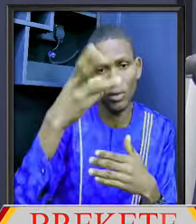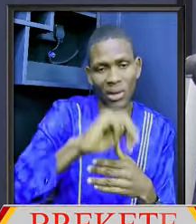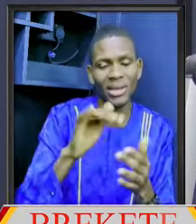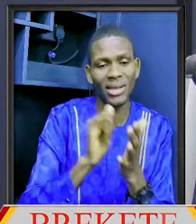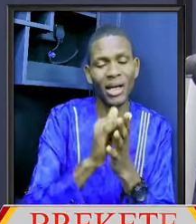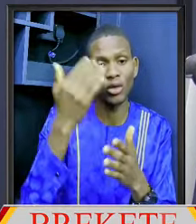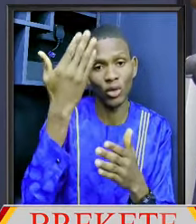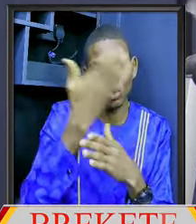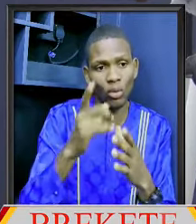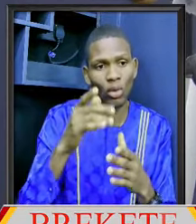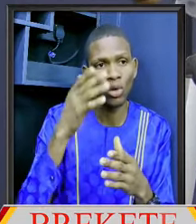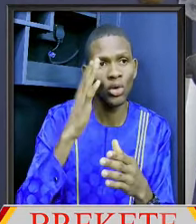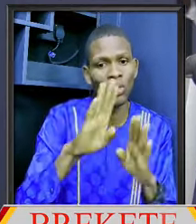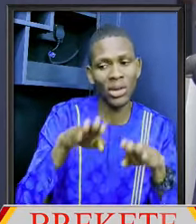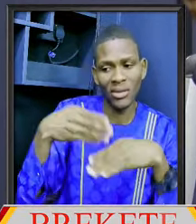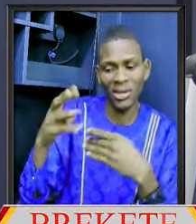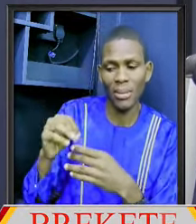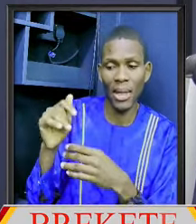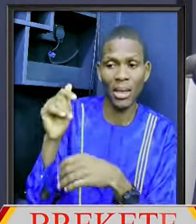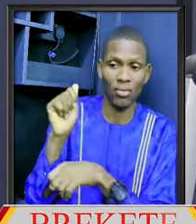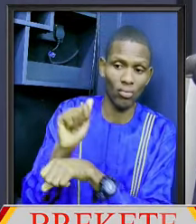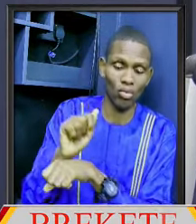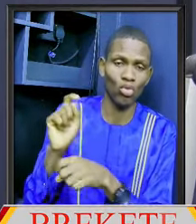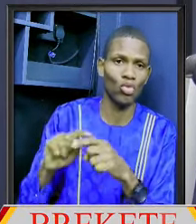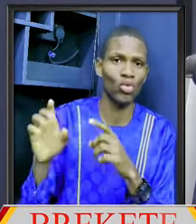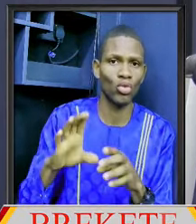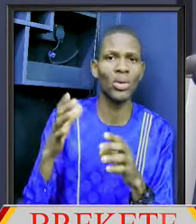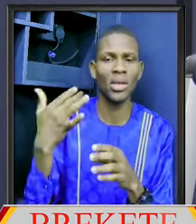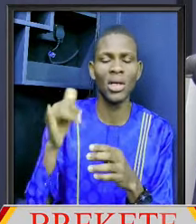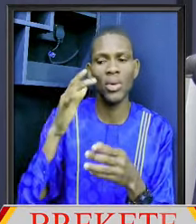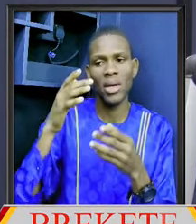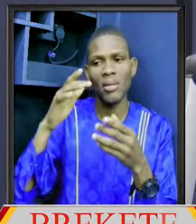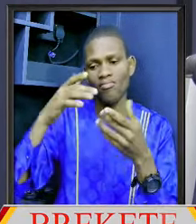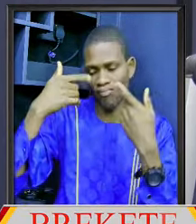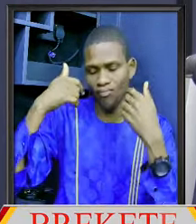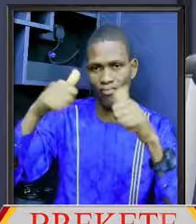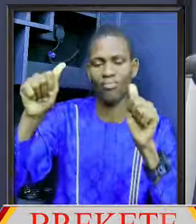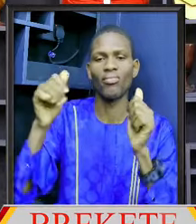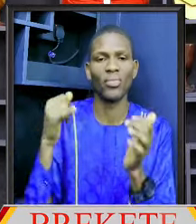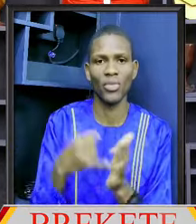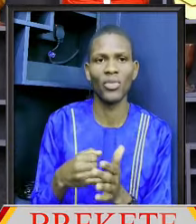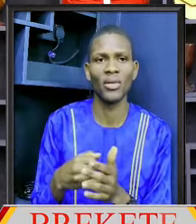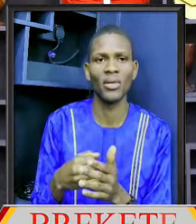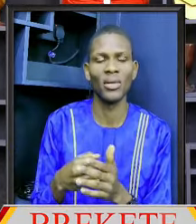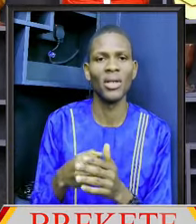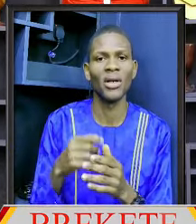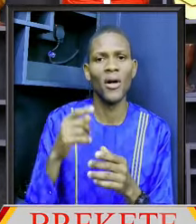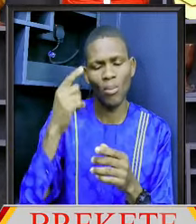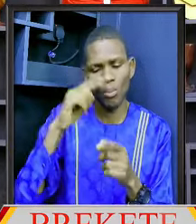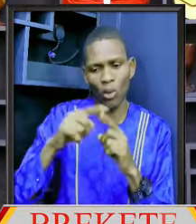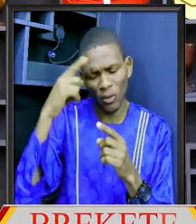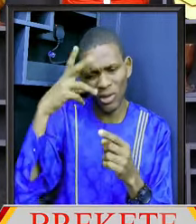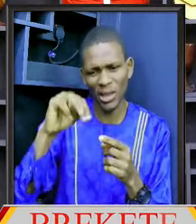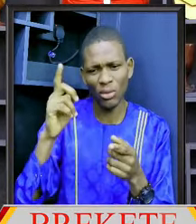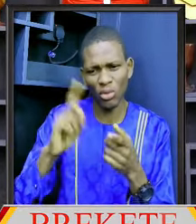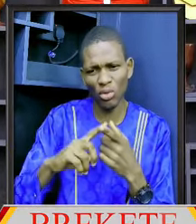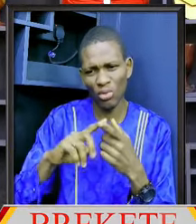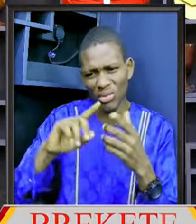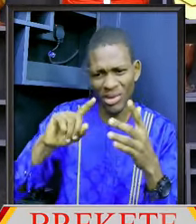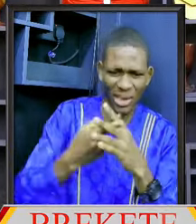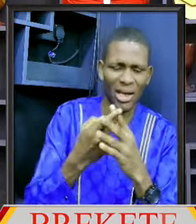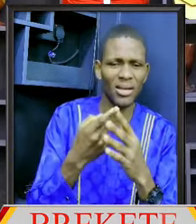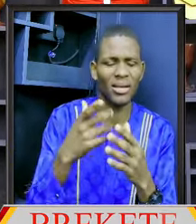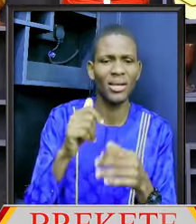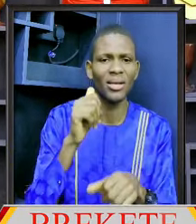someone should give them a task to do. They will accomplish it. But for them to initiate